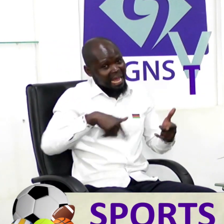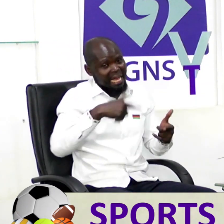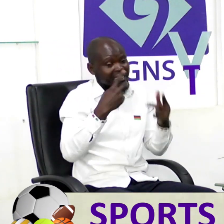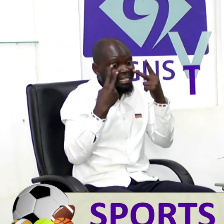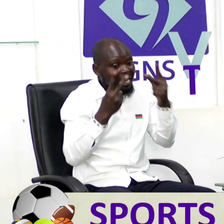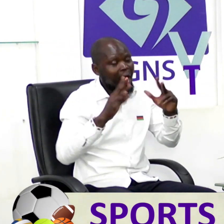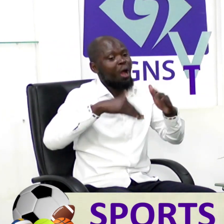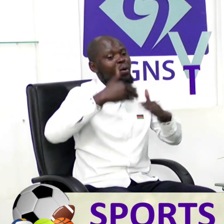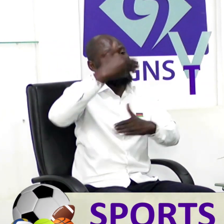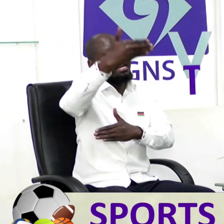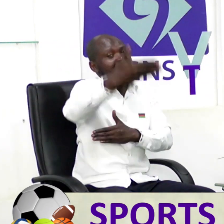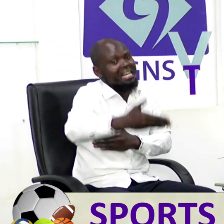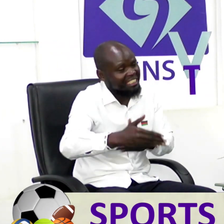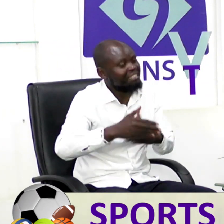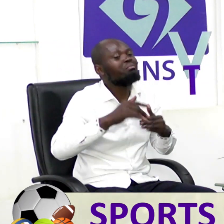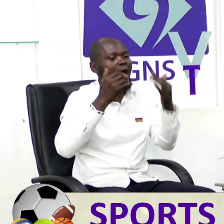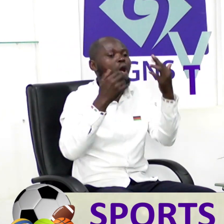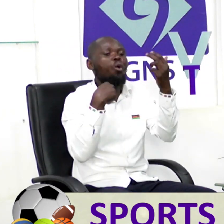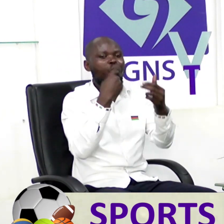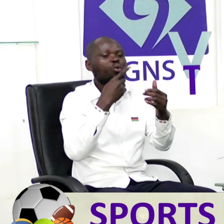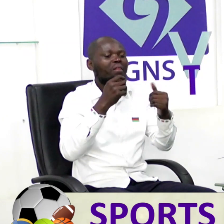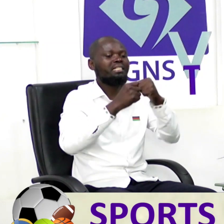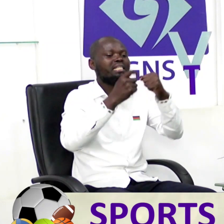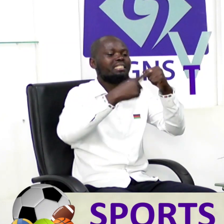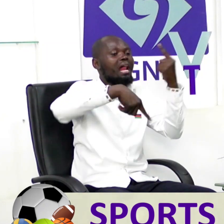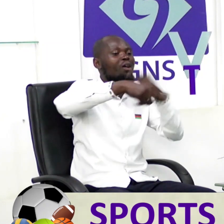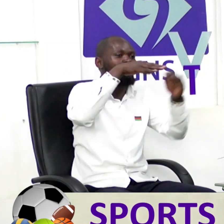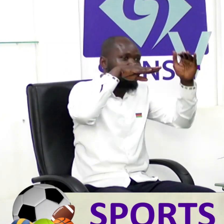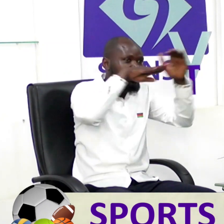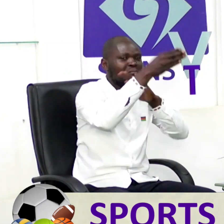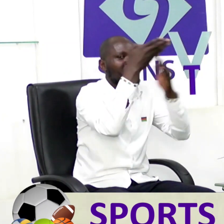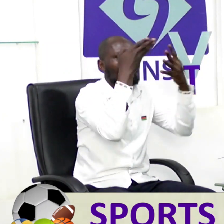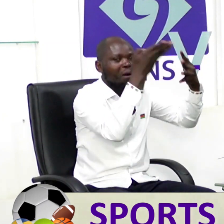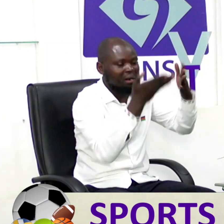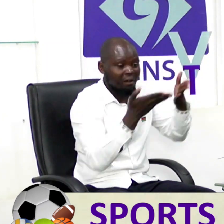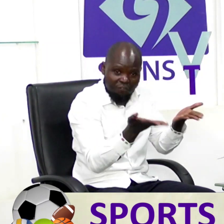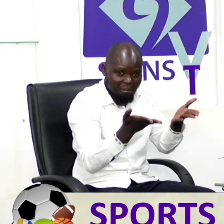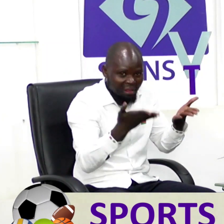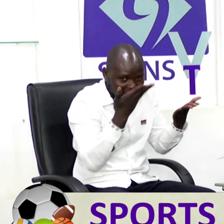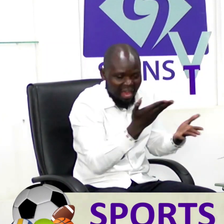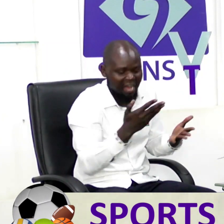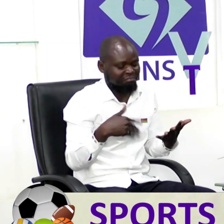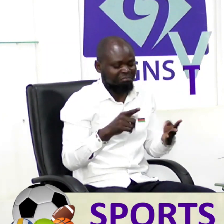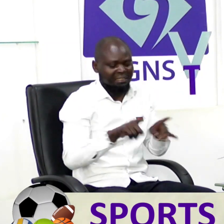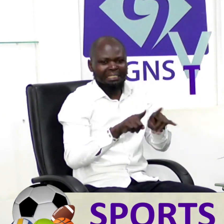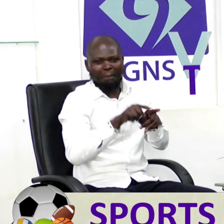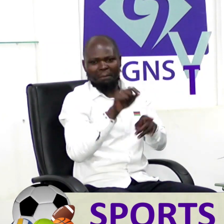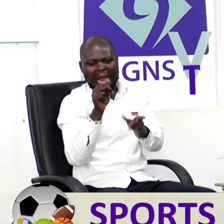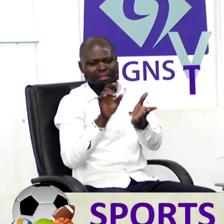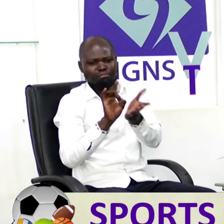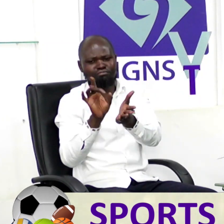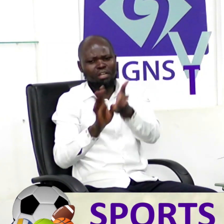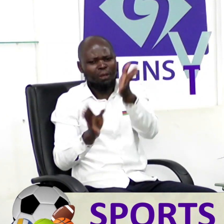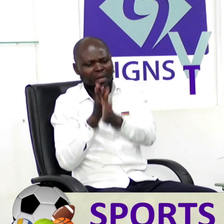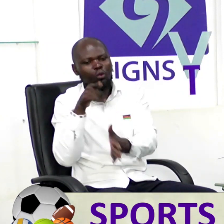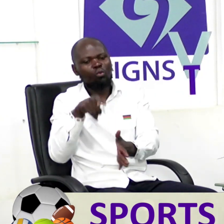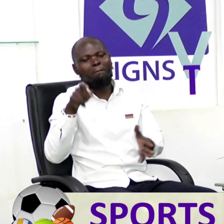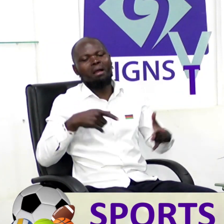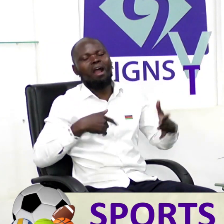very exciting, and I hope you viewers can really get motivated and really join, because a round of 16 is